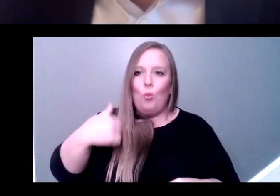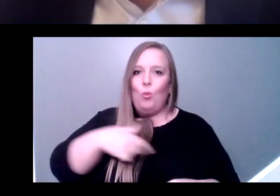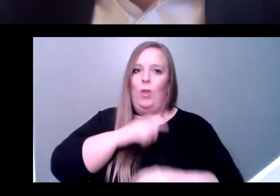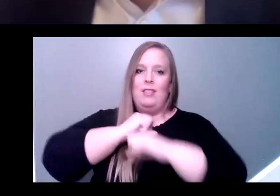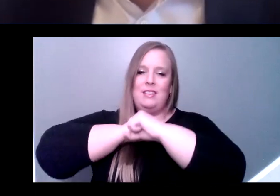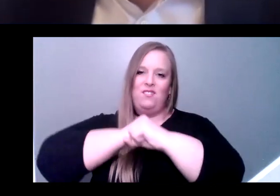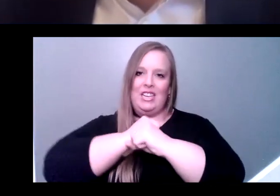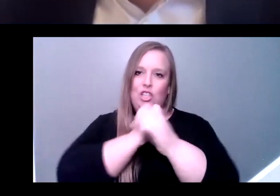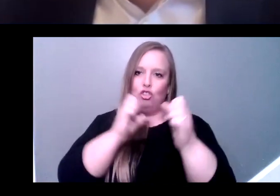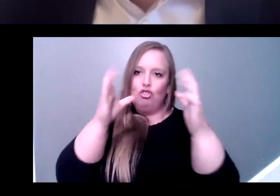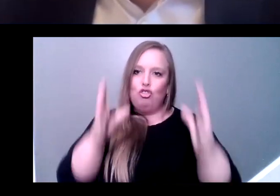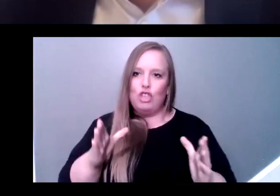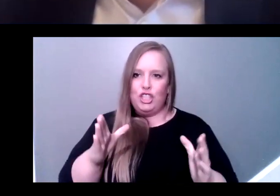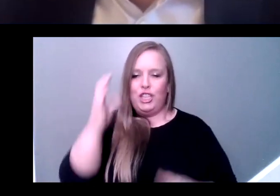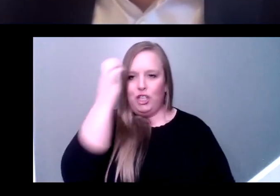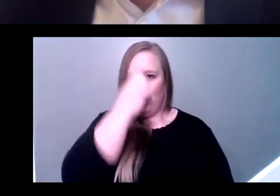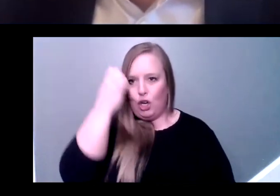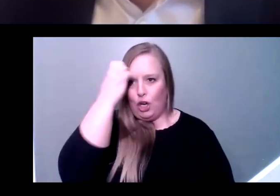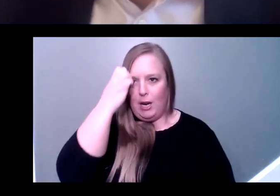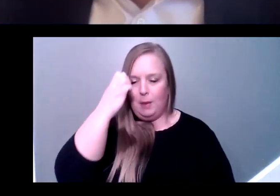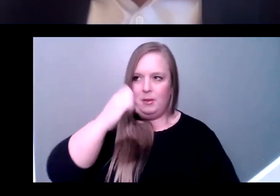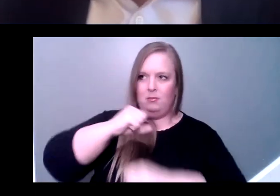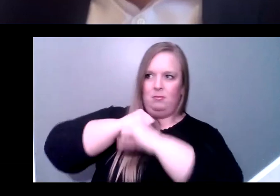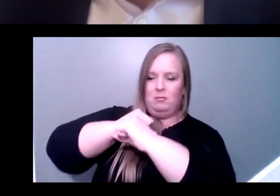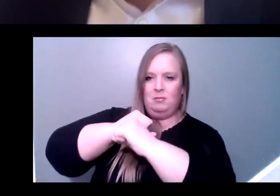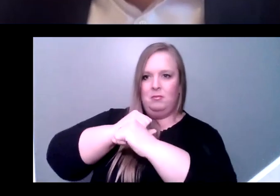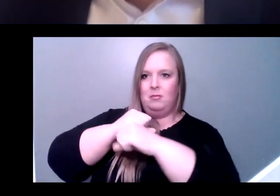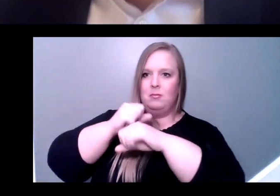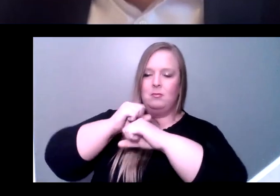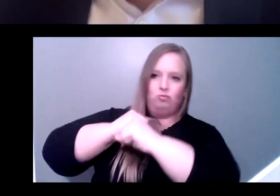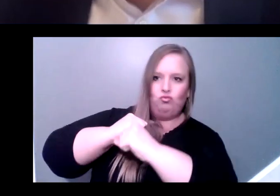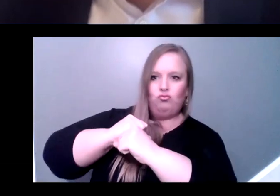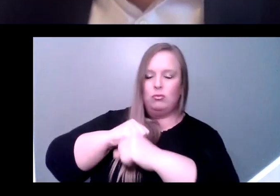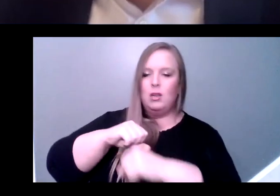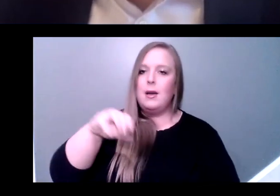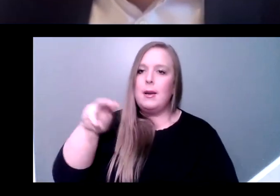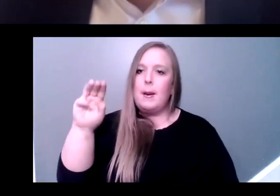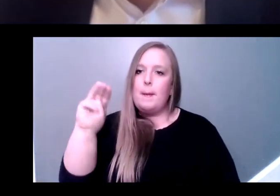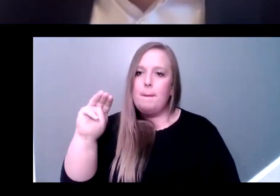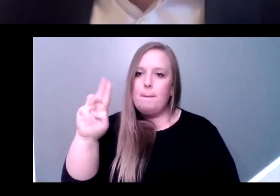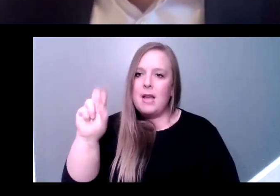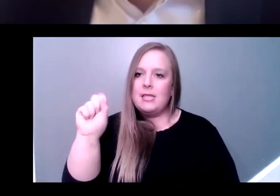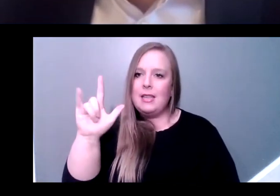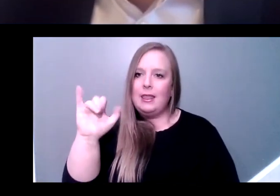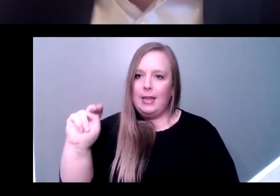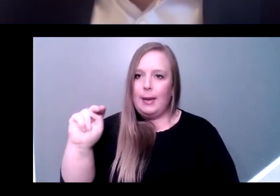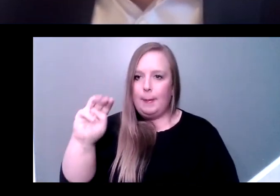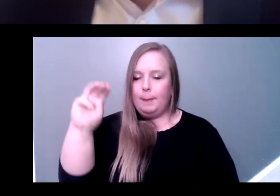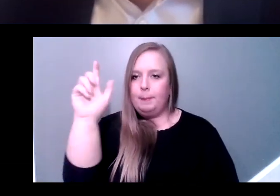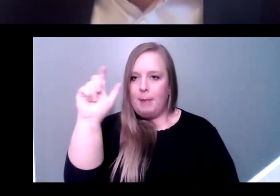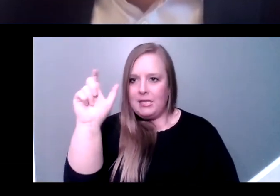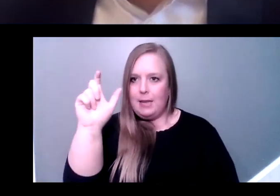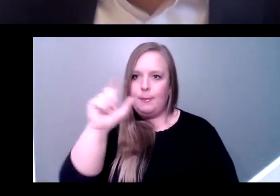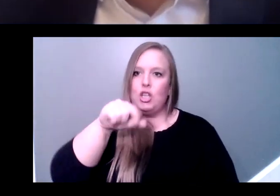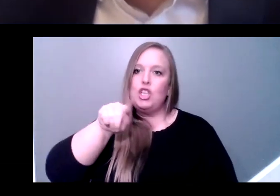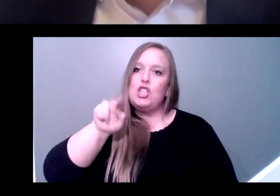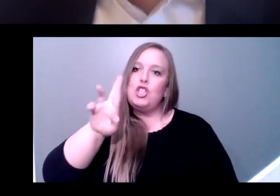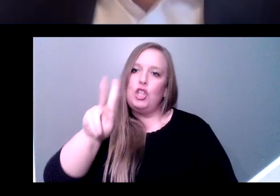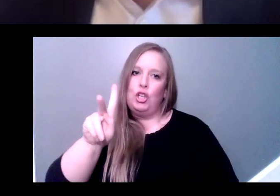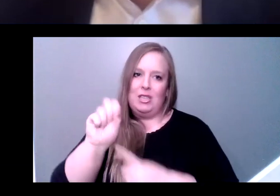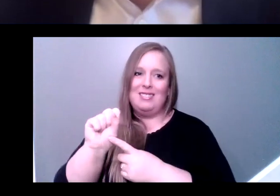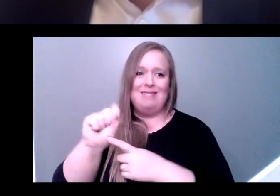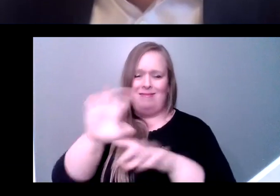there were approximately 1 million, mostly ethnic Serbs, attending. And in the speech, he said, like in the battle, we